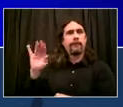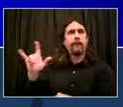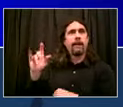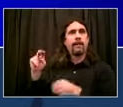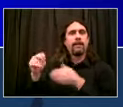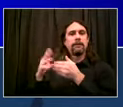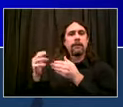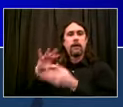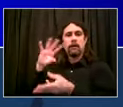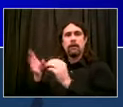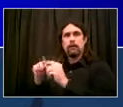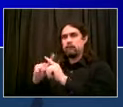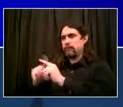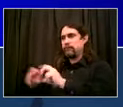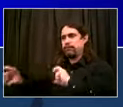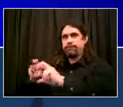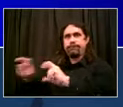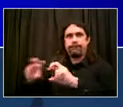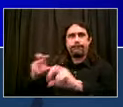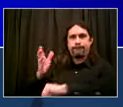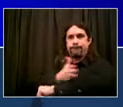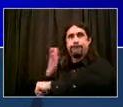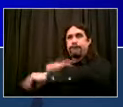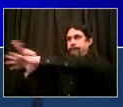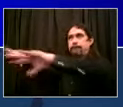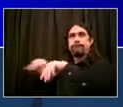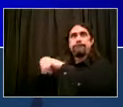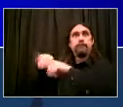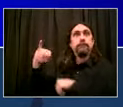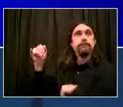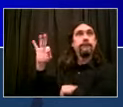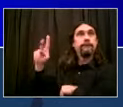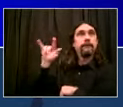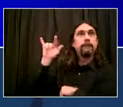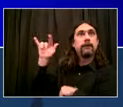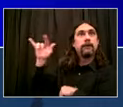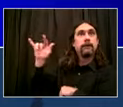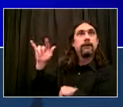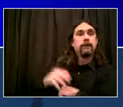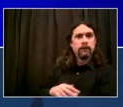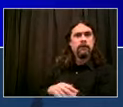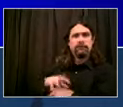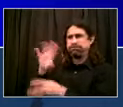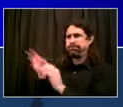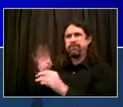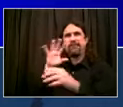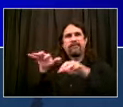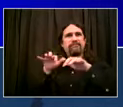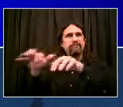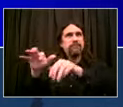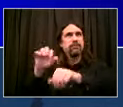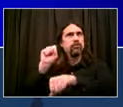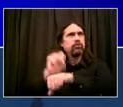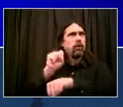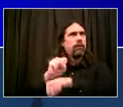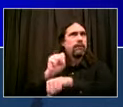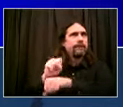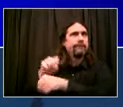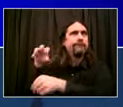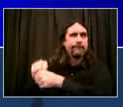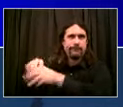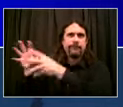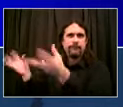of our economy, for tourism, everything that we need to bring back. Getting this right meant driving a tough